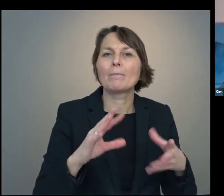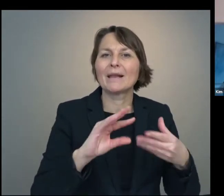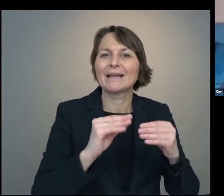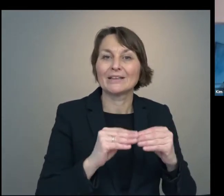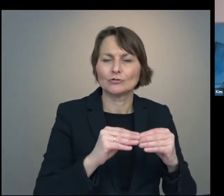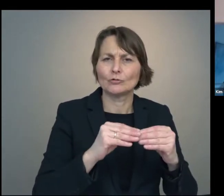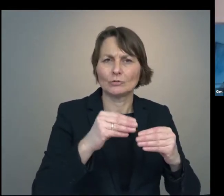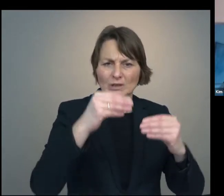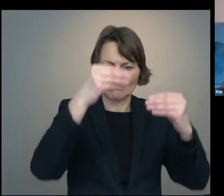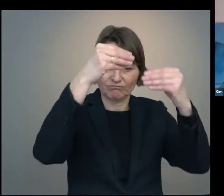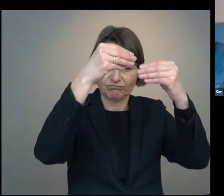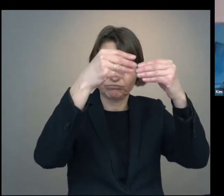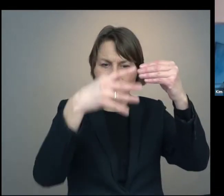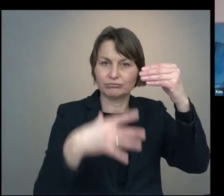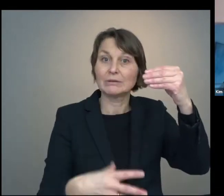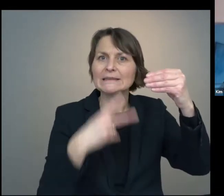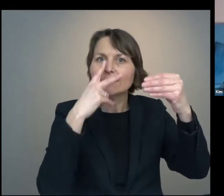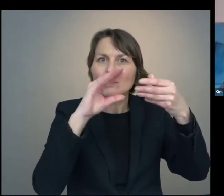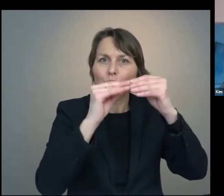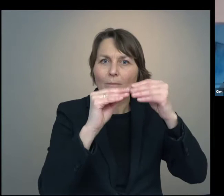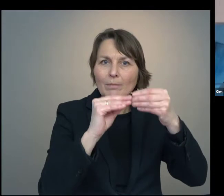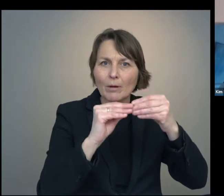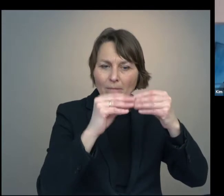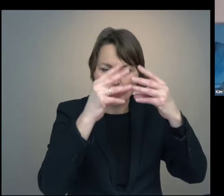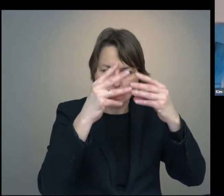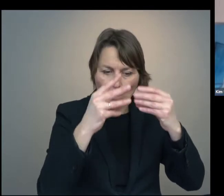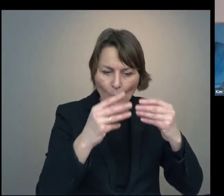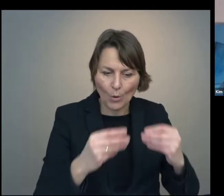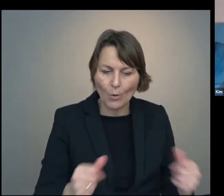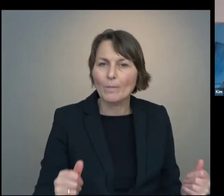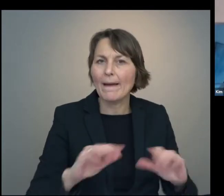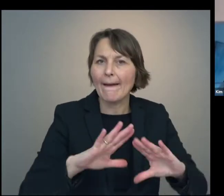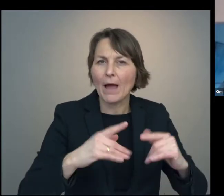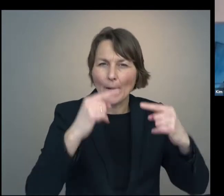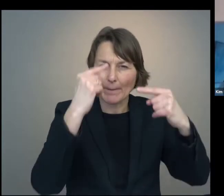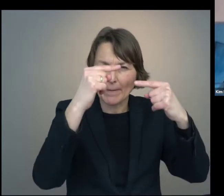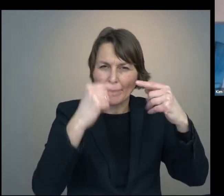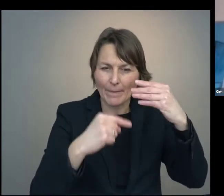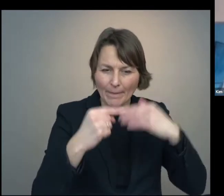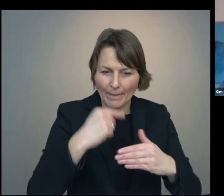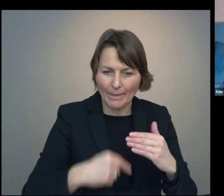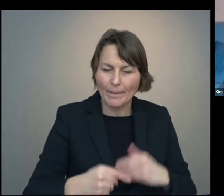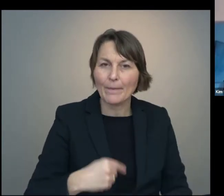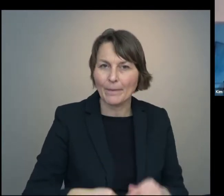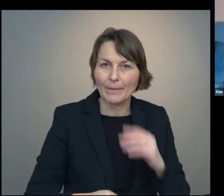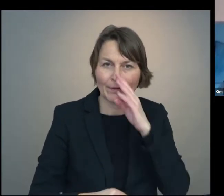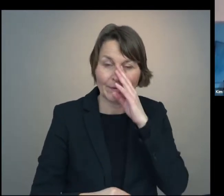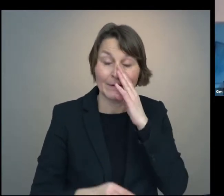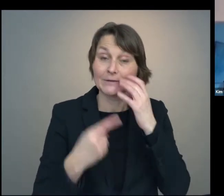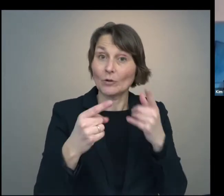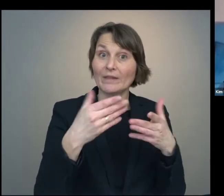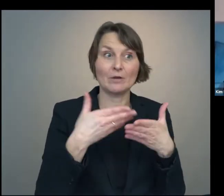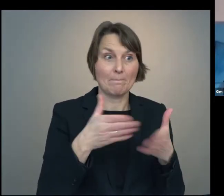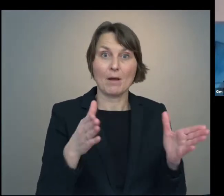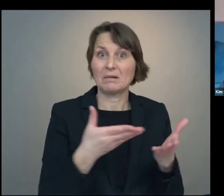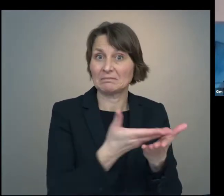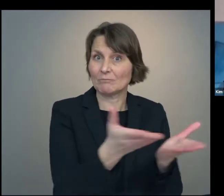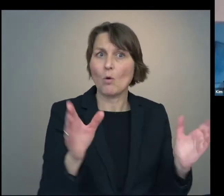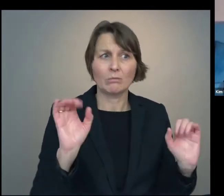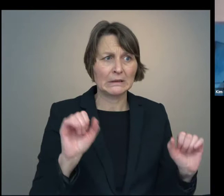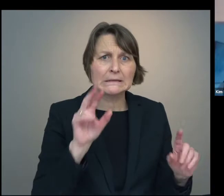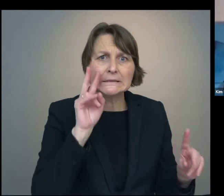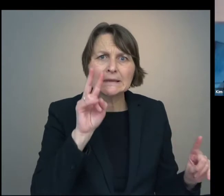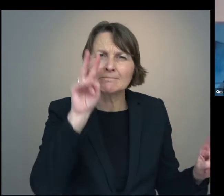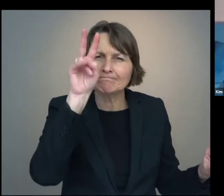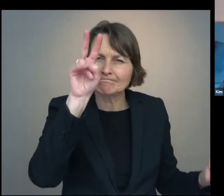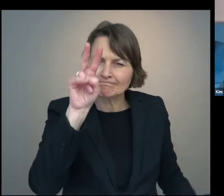no private issue tracker or no expedited track or something like that. So the issue tracker is public and is